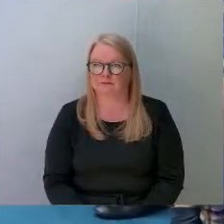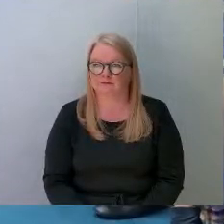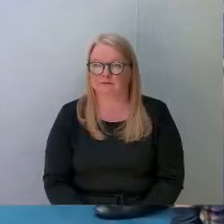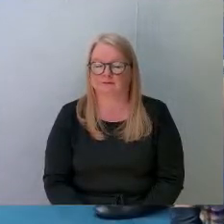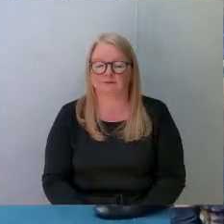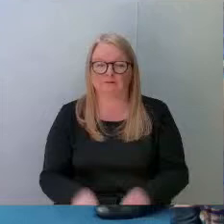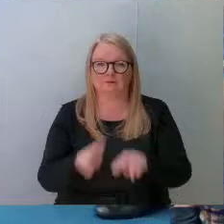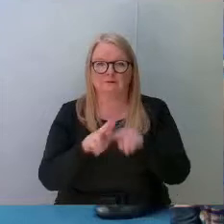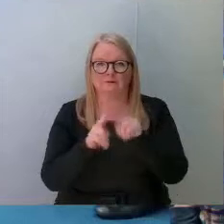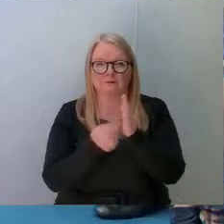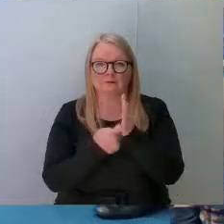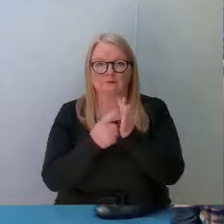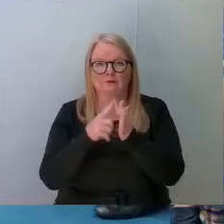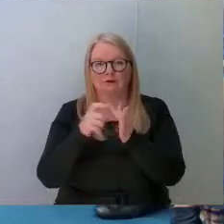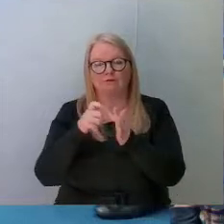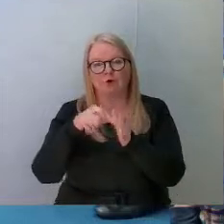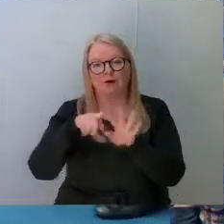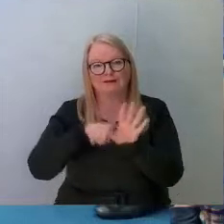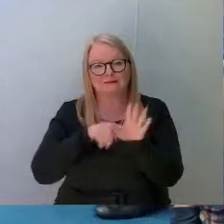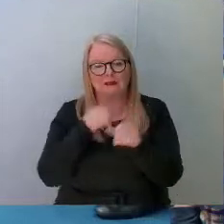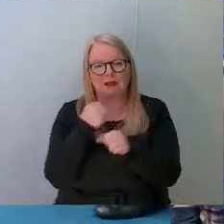Freddie Gearing.